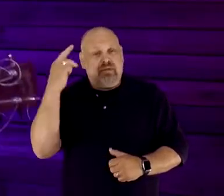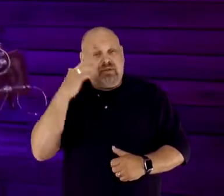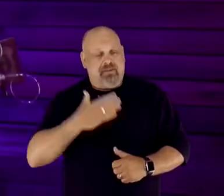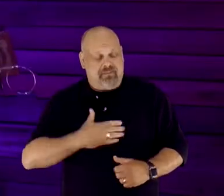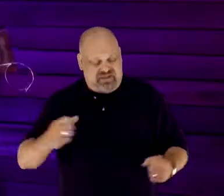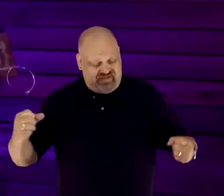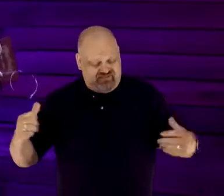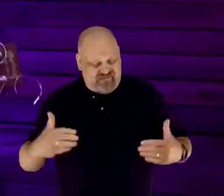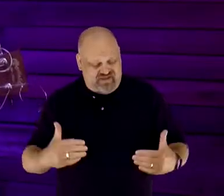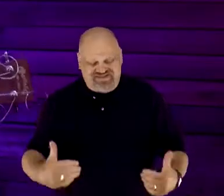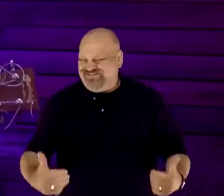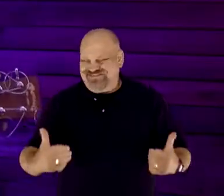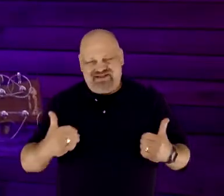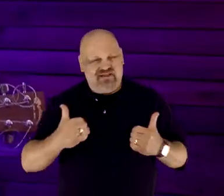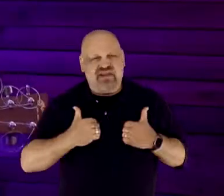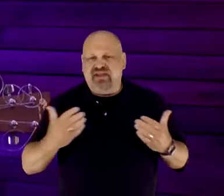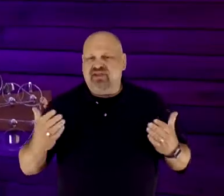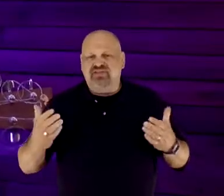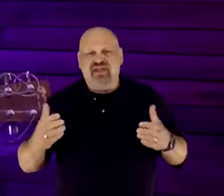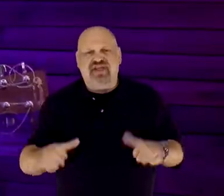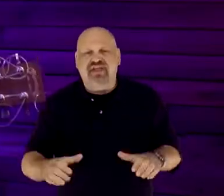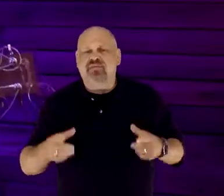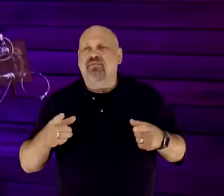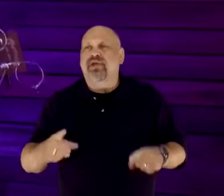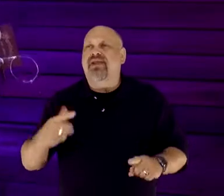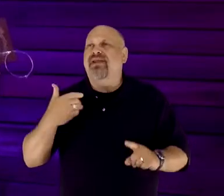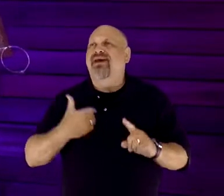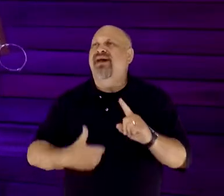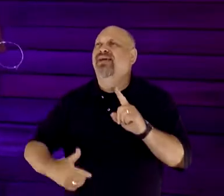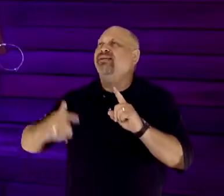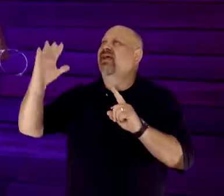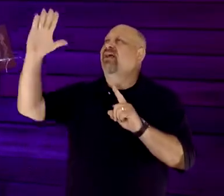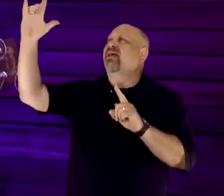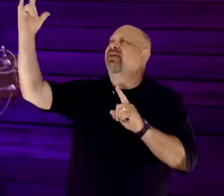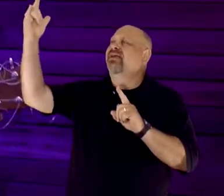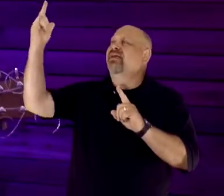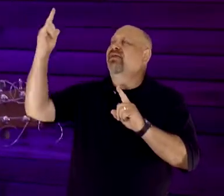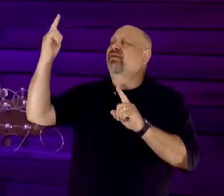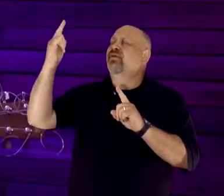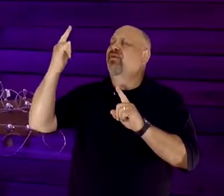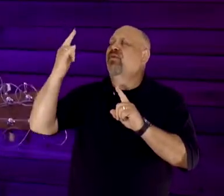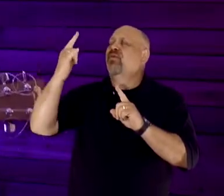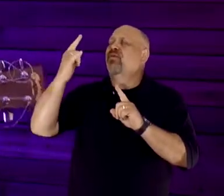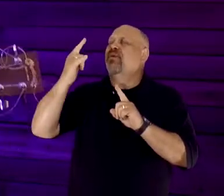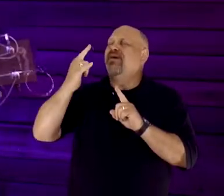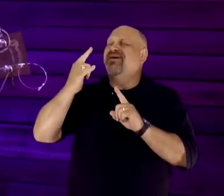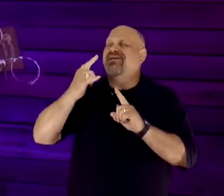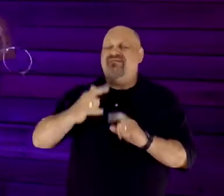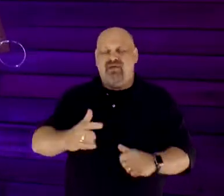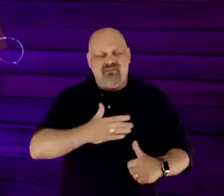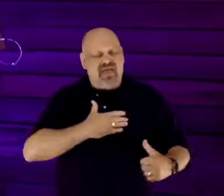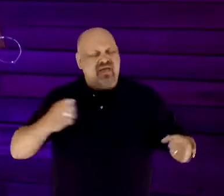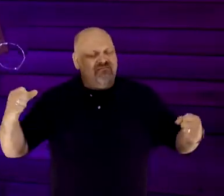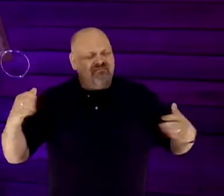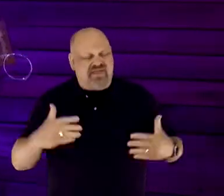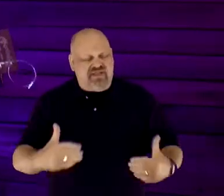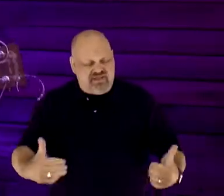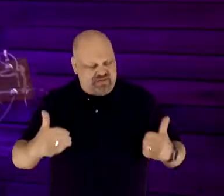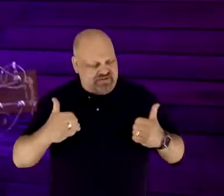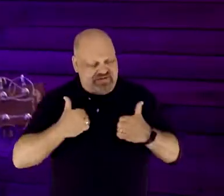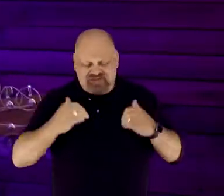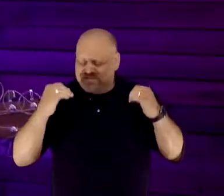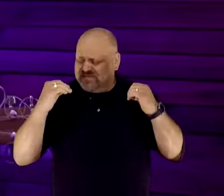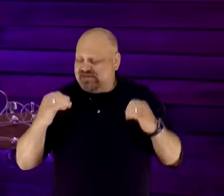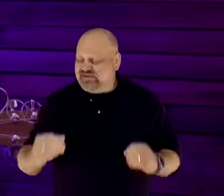My fear doesn't stand a chance when I stand in your love. My